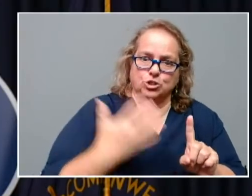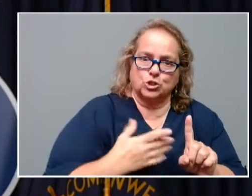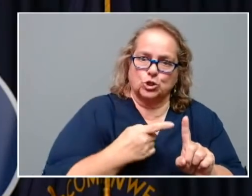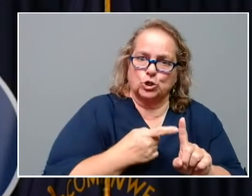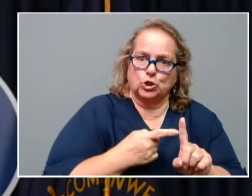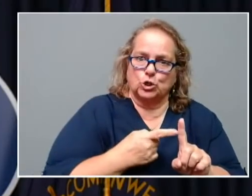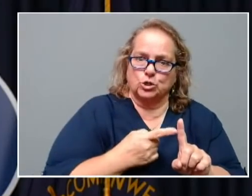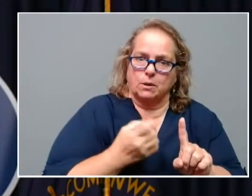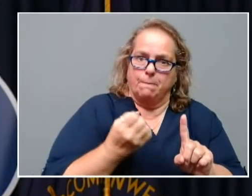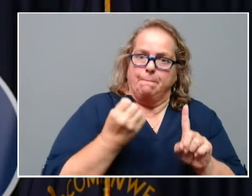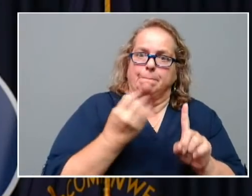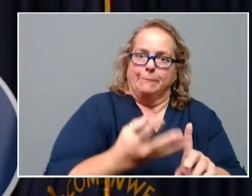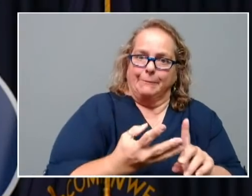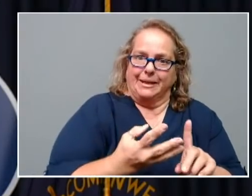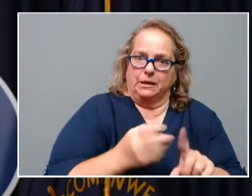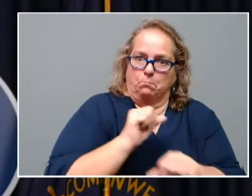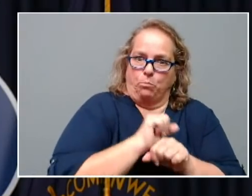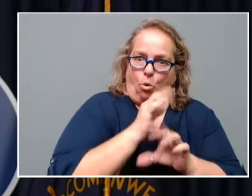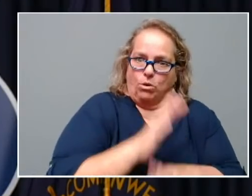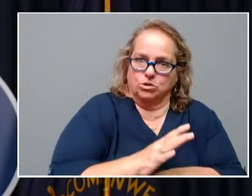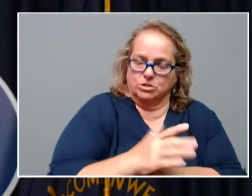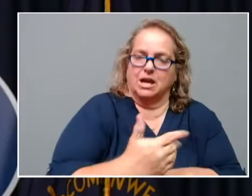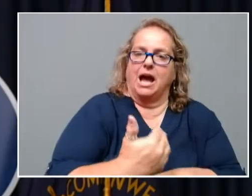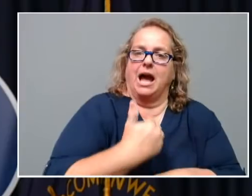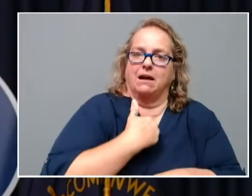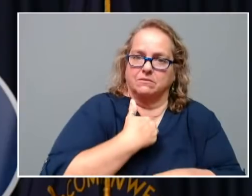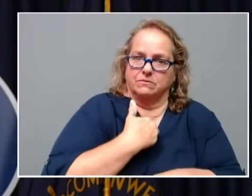jail employees that are out